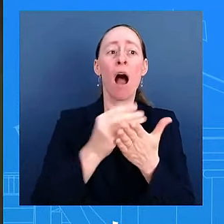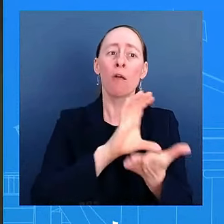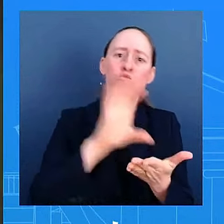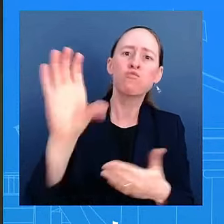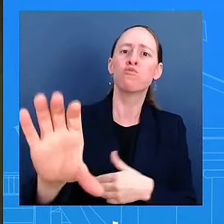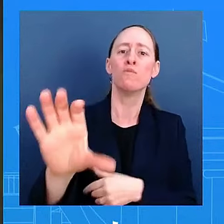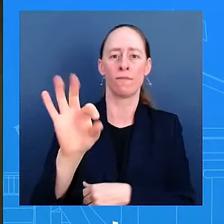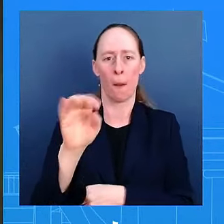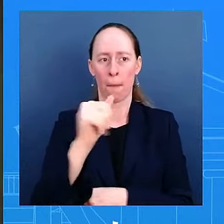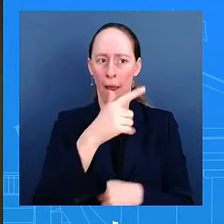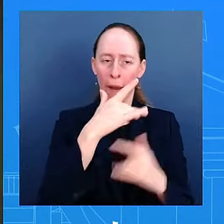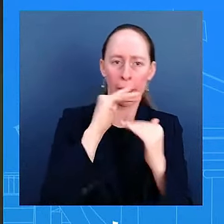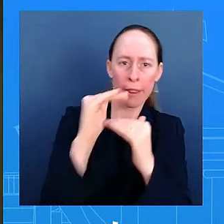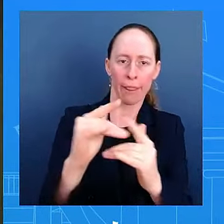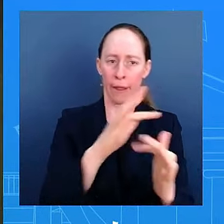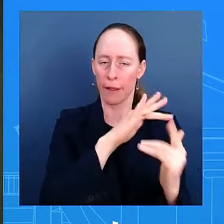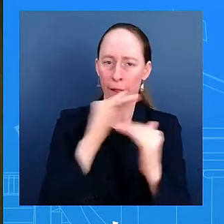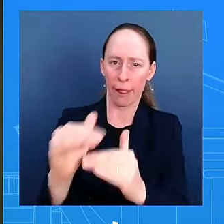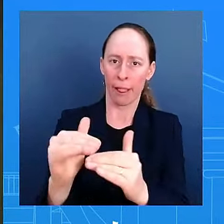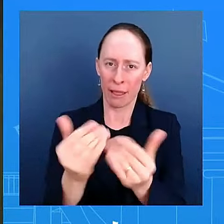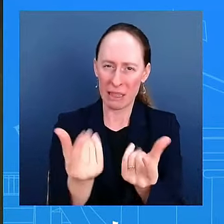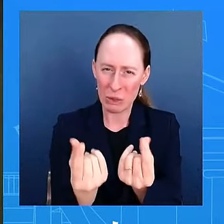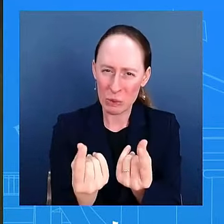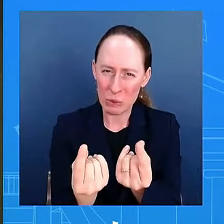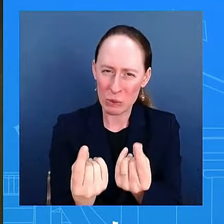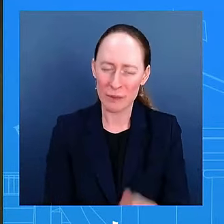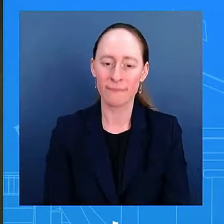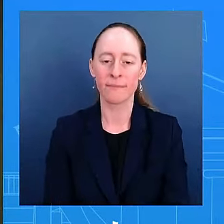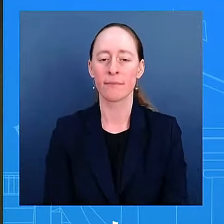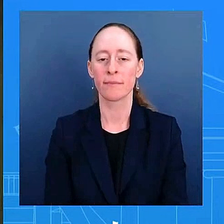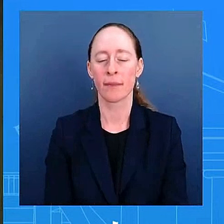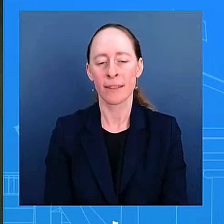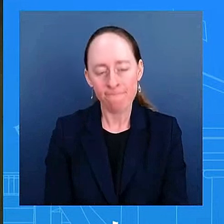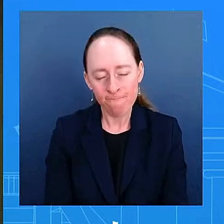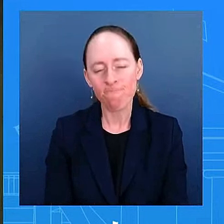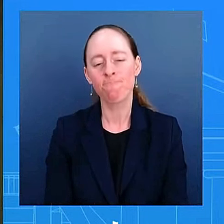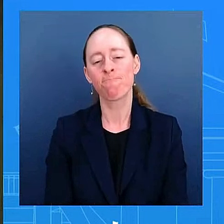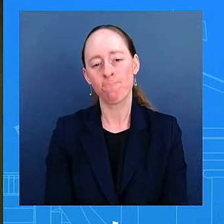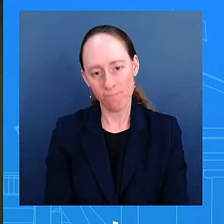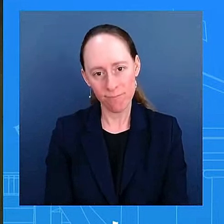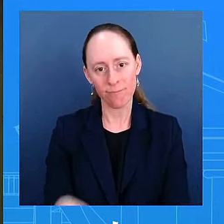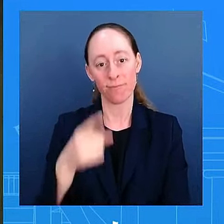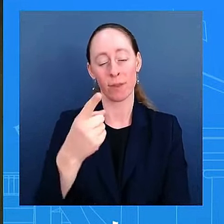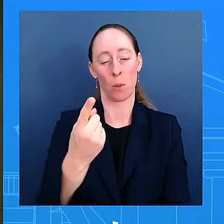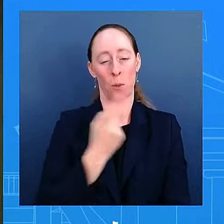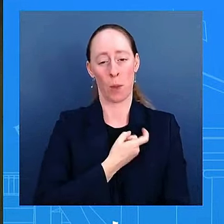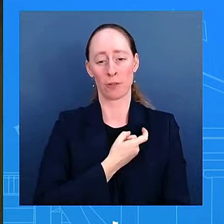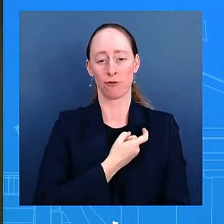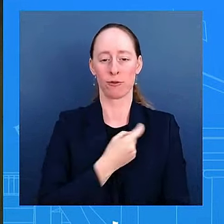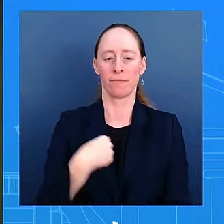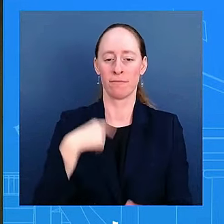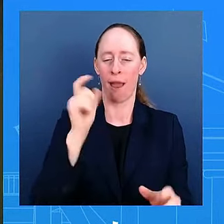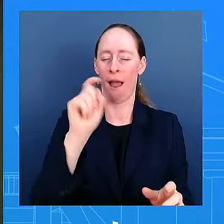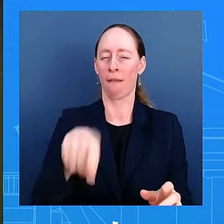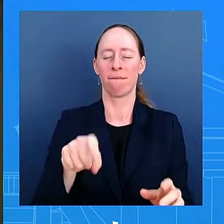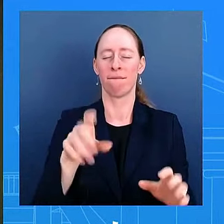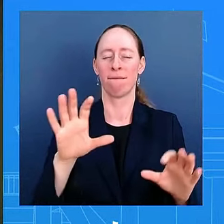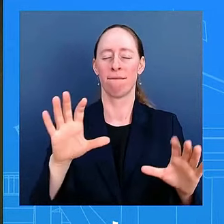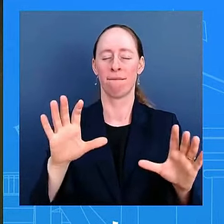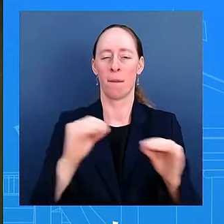Let me take a step back and widen the aperture of that question, if I may. A continuing